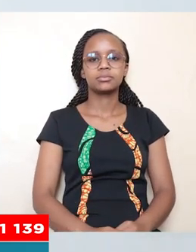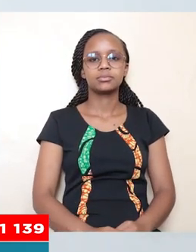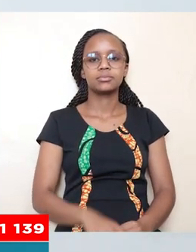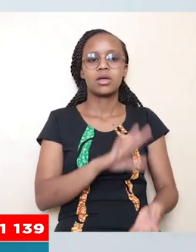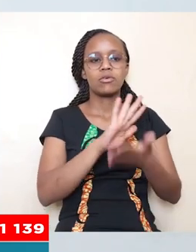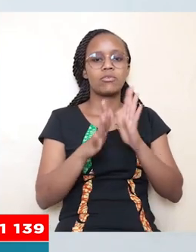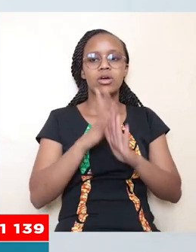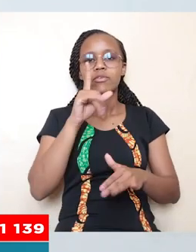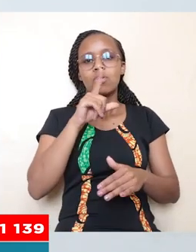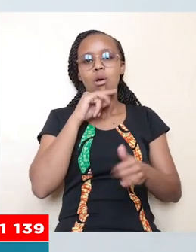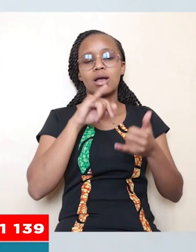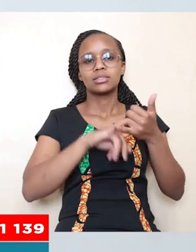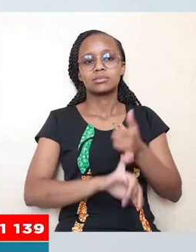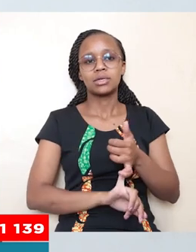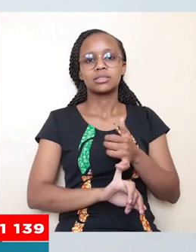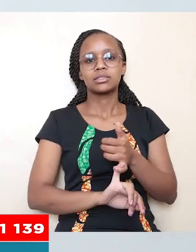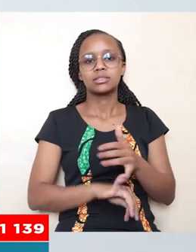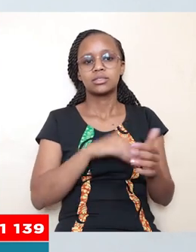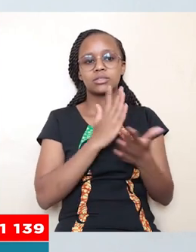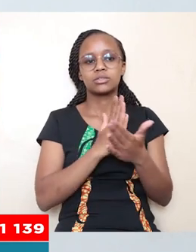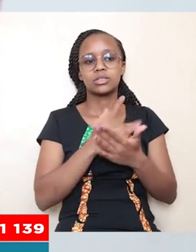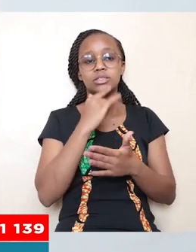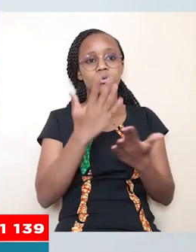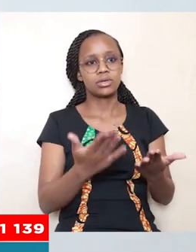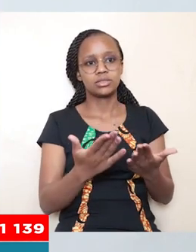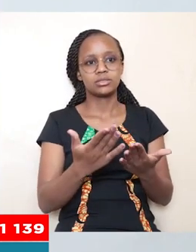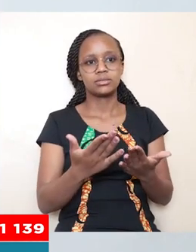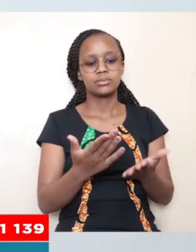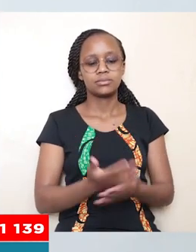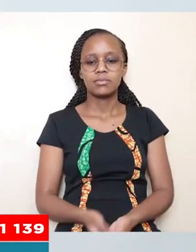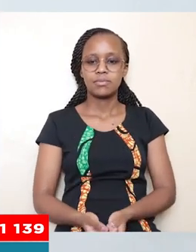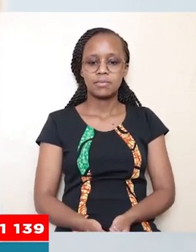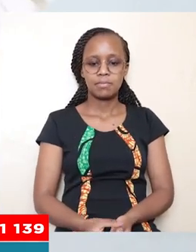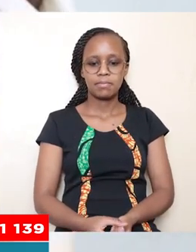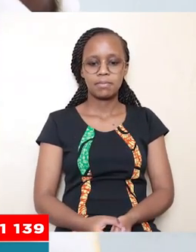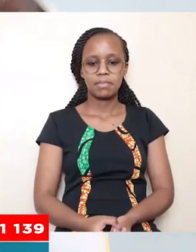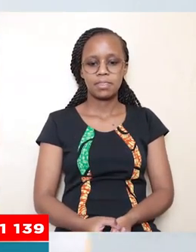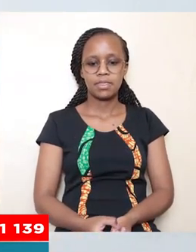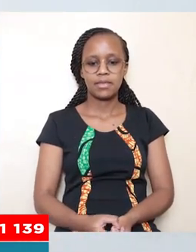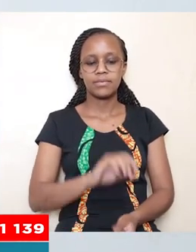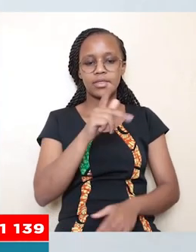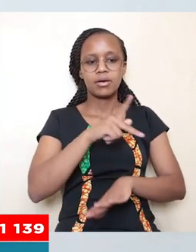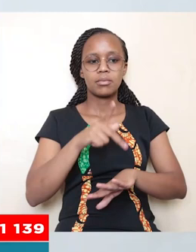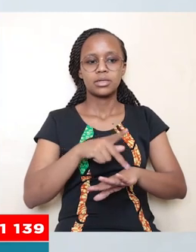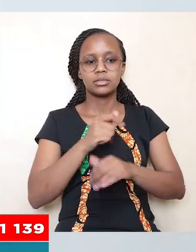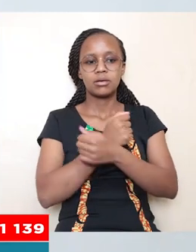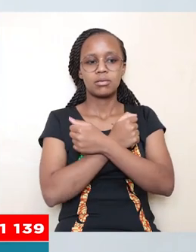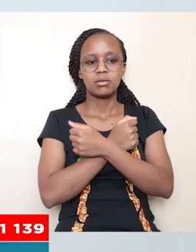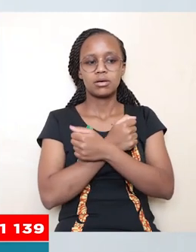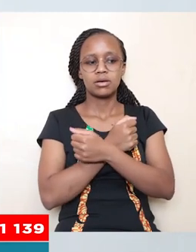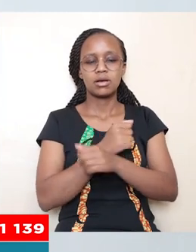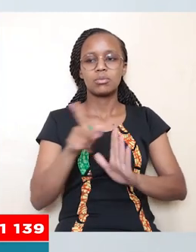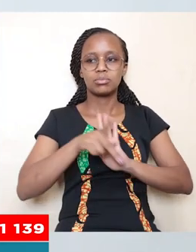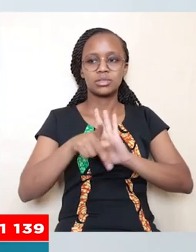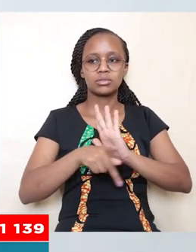Forgive your husband. In fact, we say that the other principle of marriage, zinajiteta